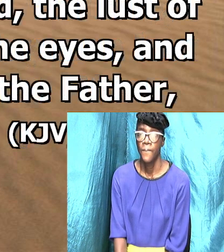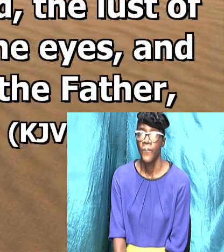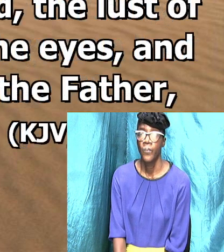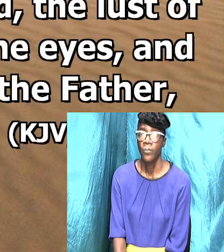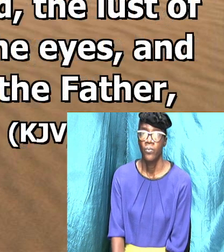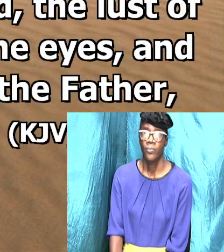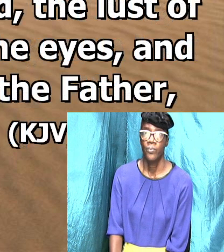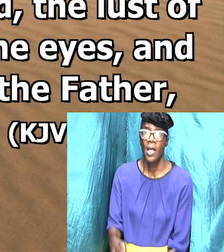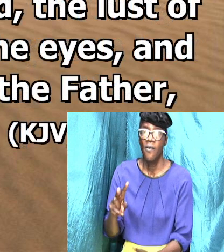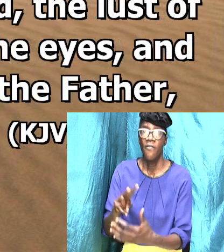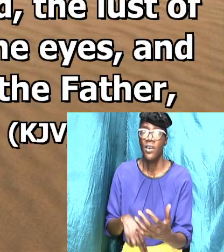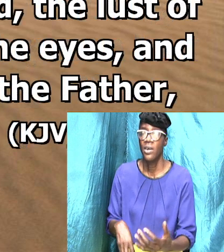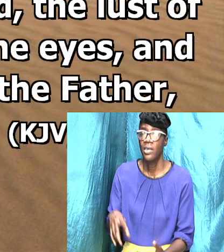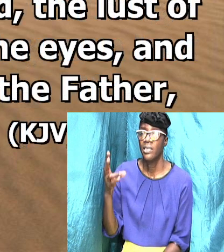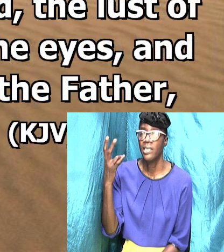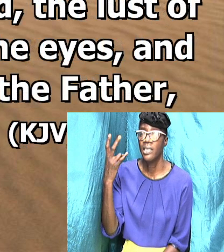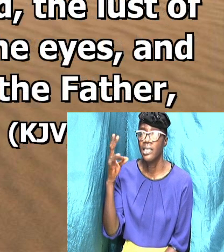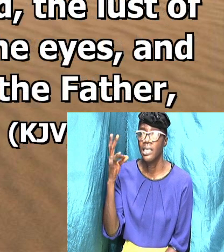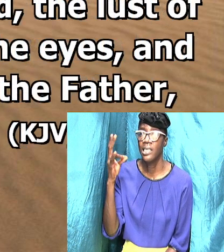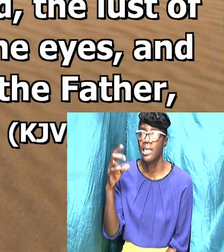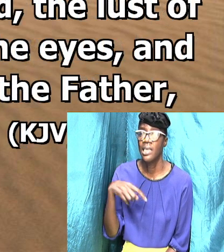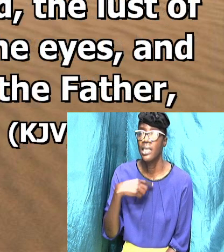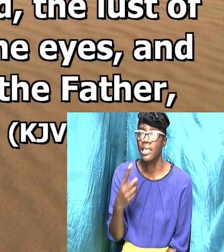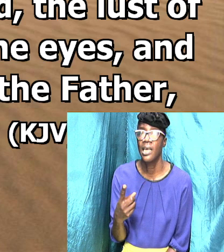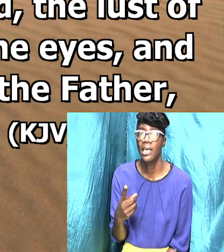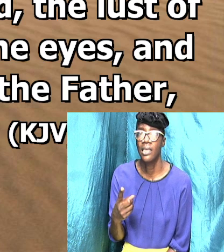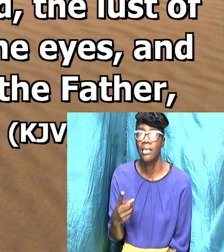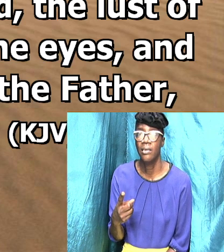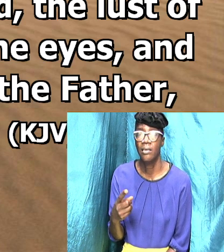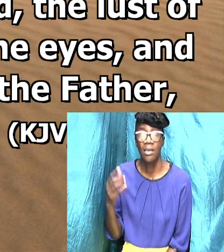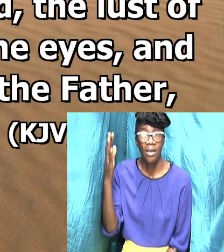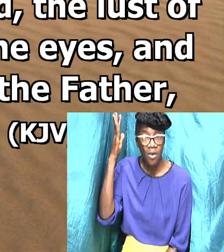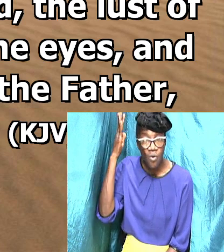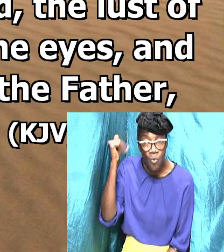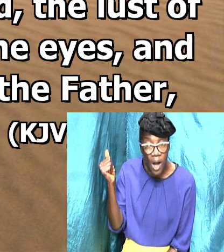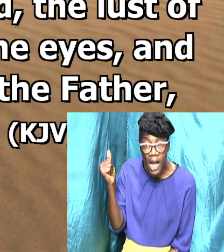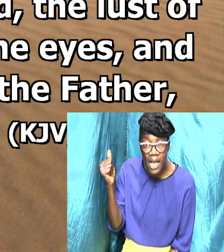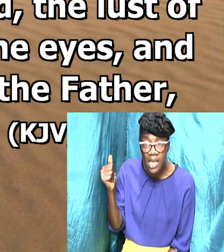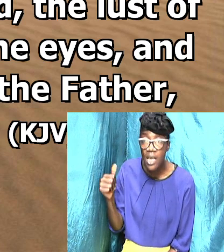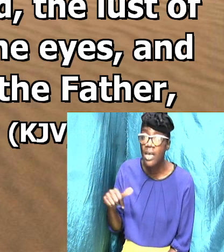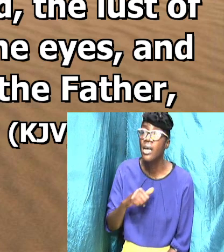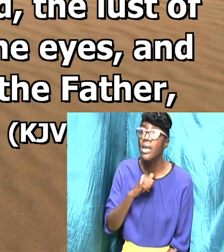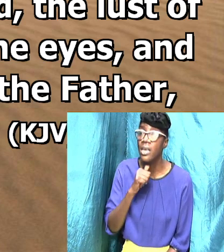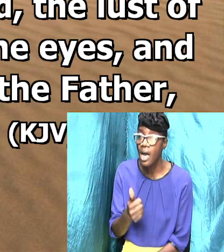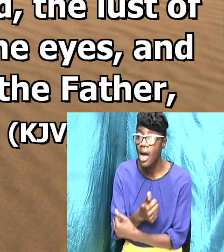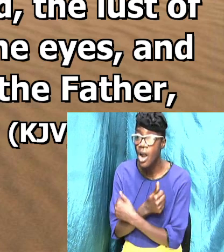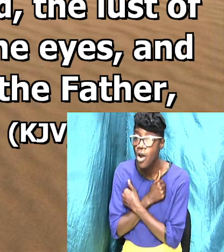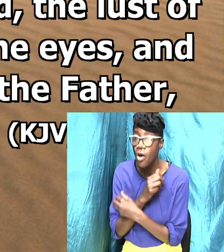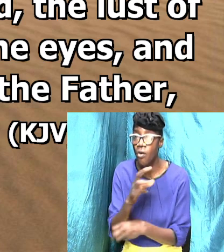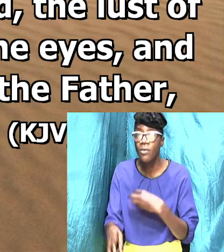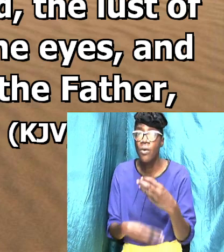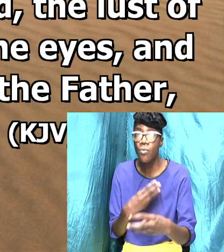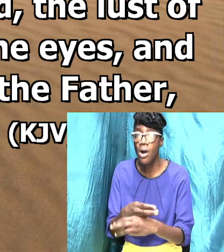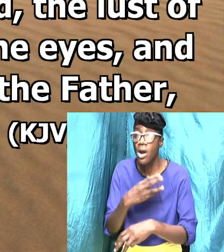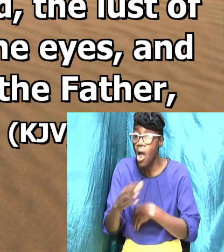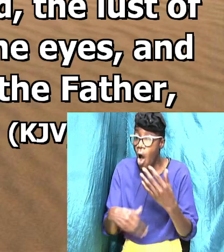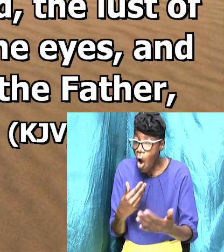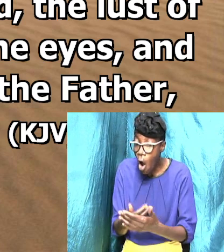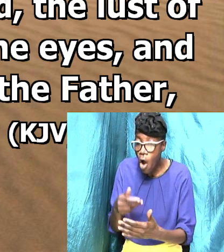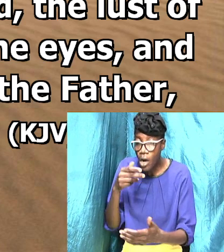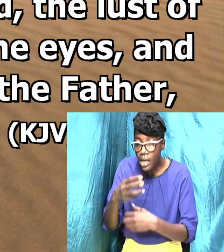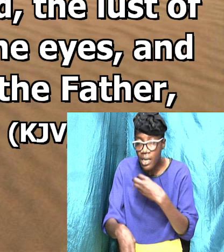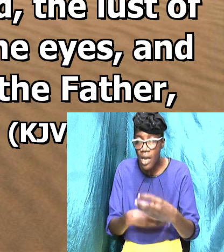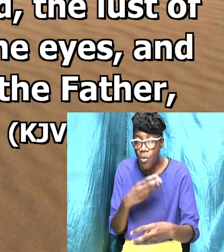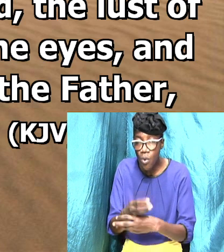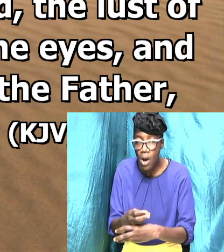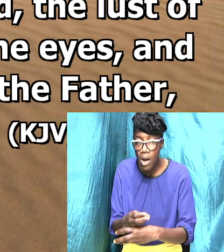Here in verse 16, he tells us why we should not love the world. He said that all that is in the world